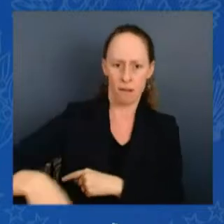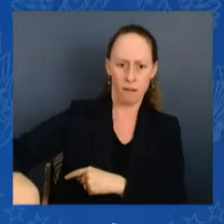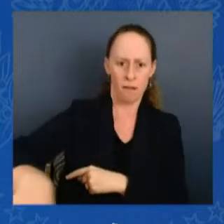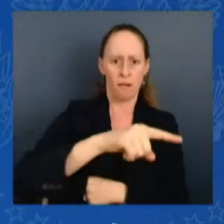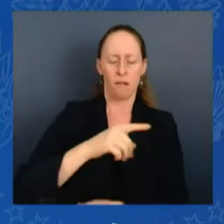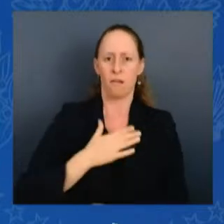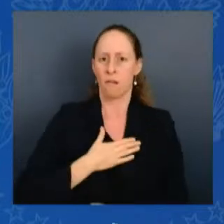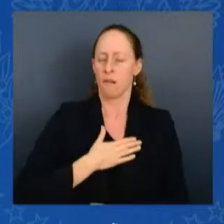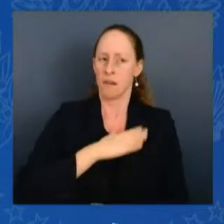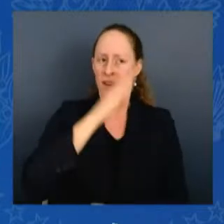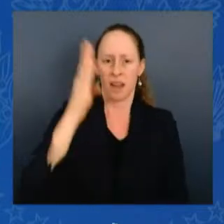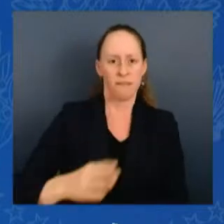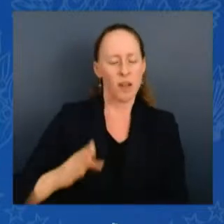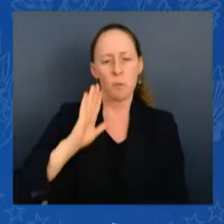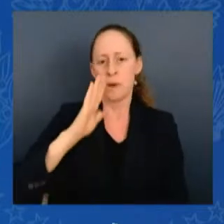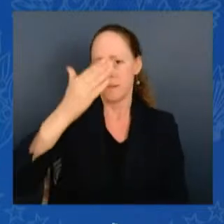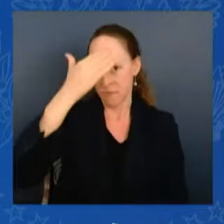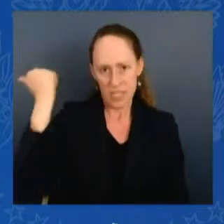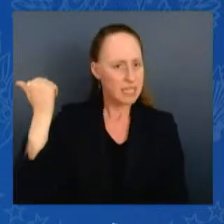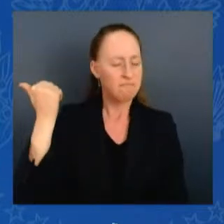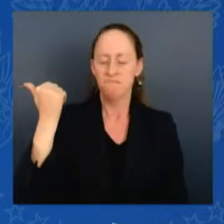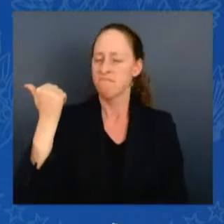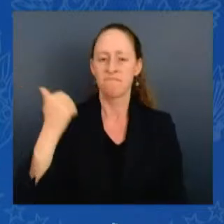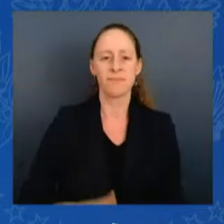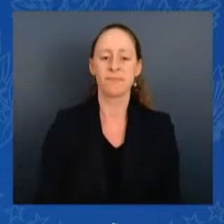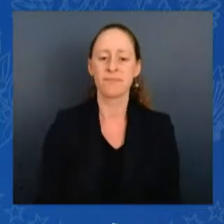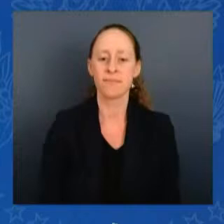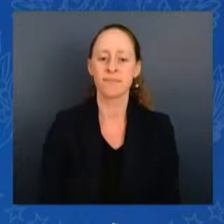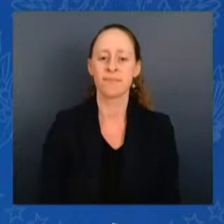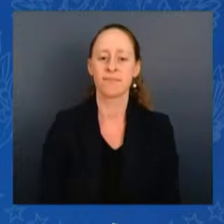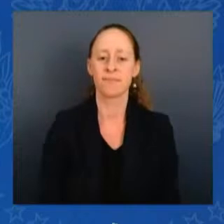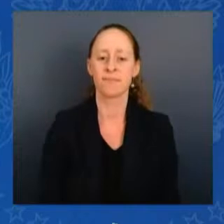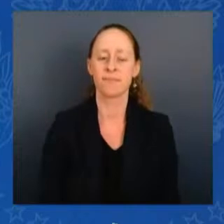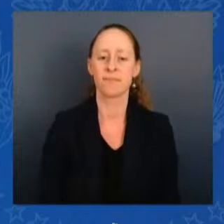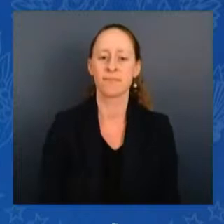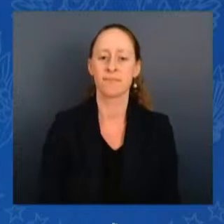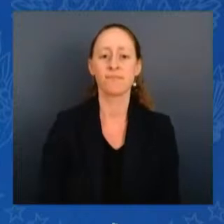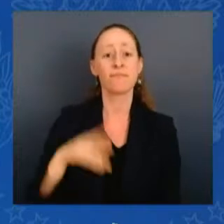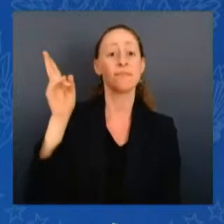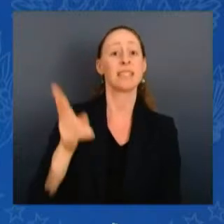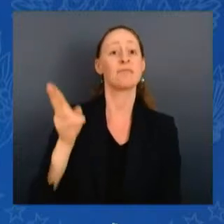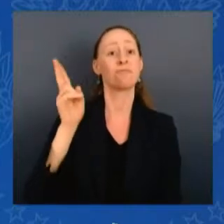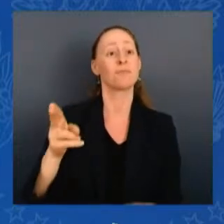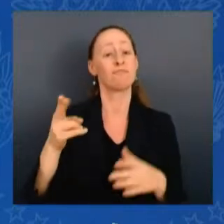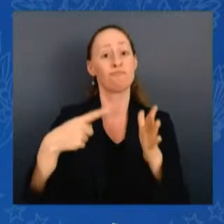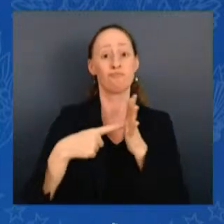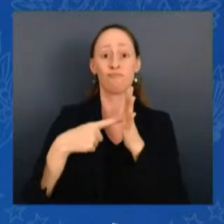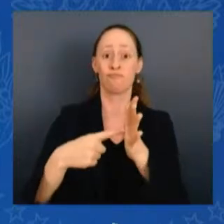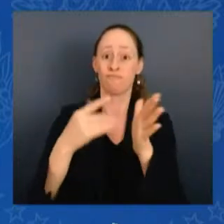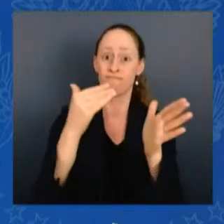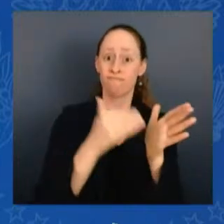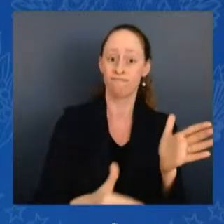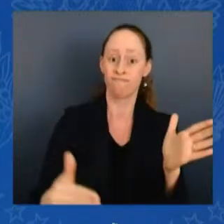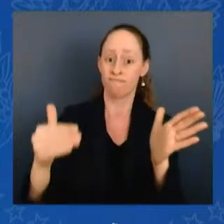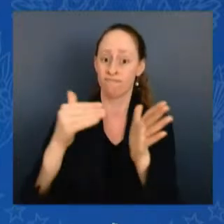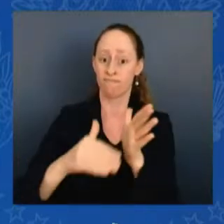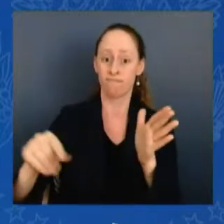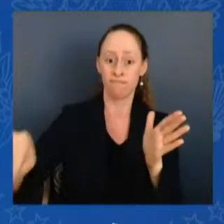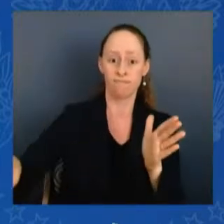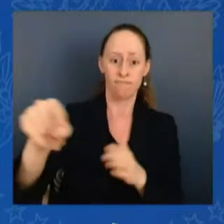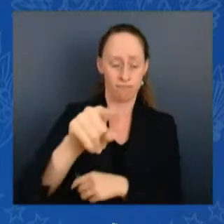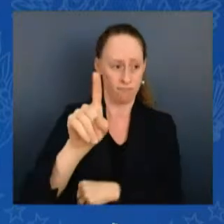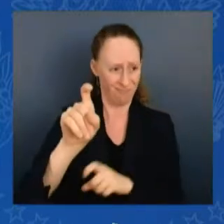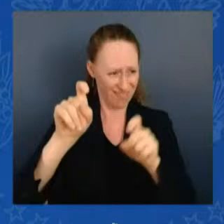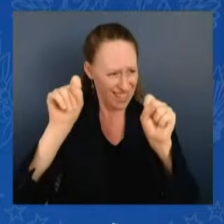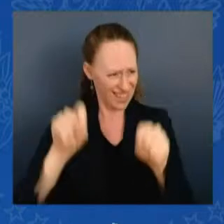this history, when great changes occurred, people would ask, can NATO adapt? And every time we